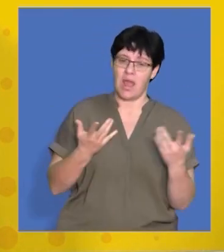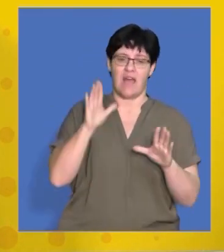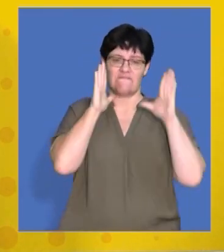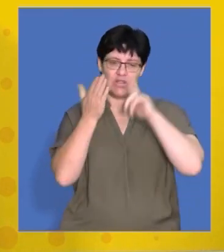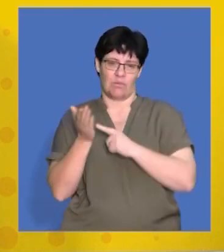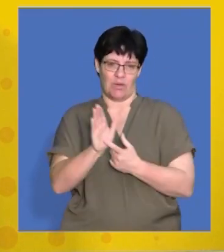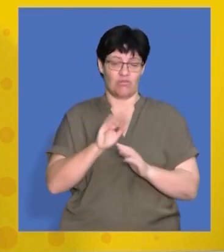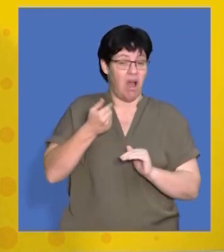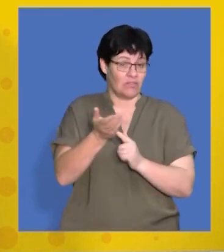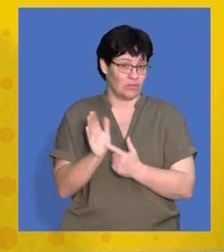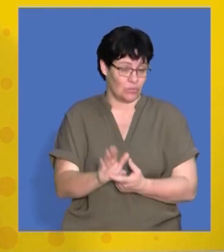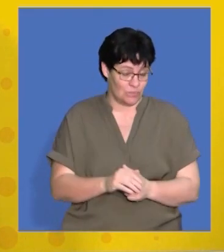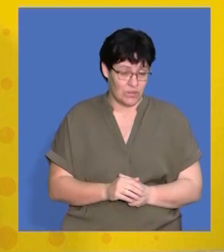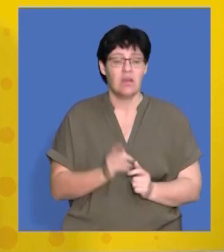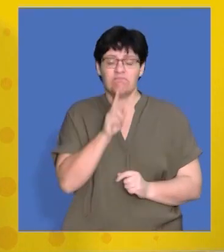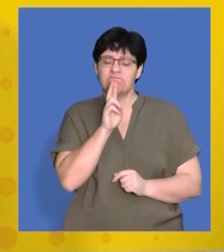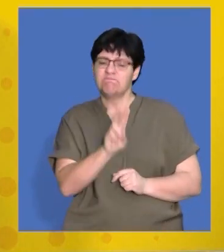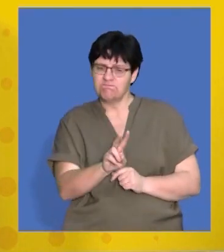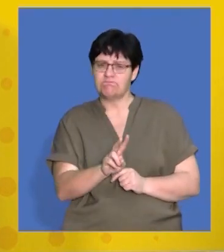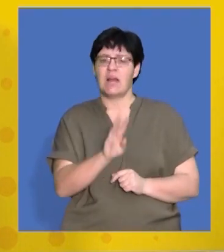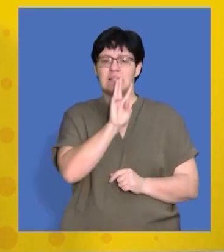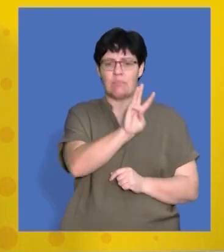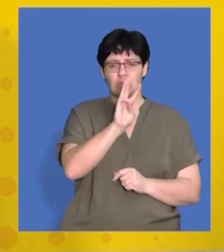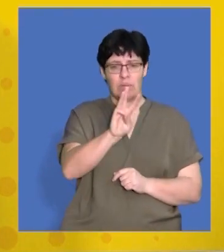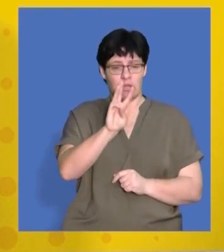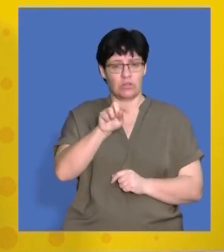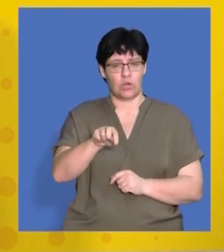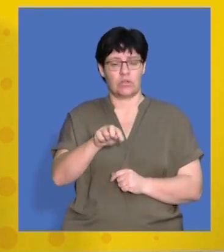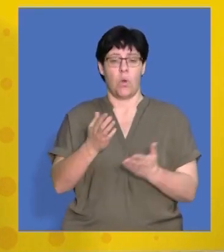show. And don't forget to check out our schedule on